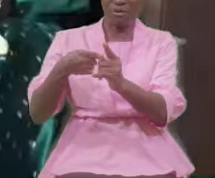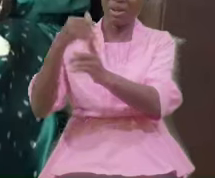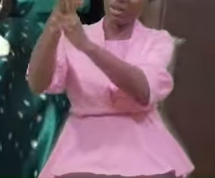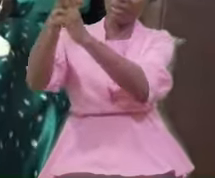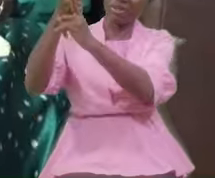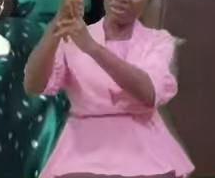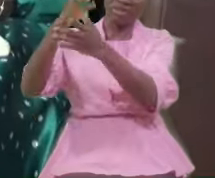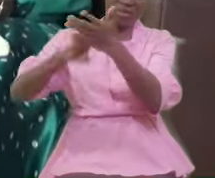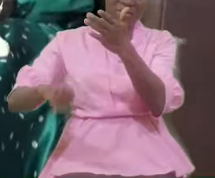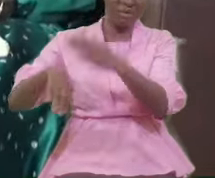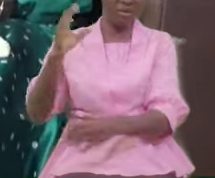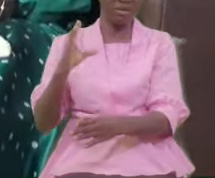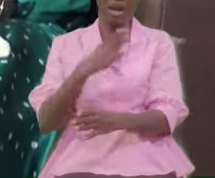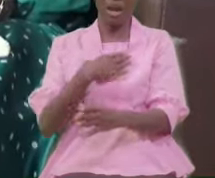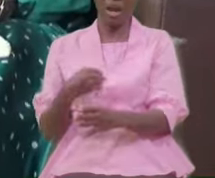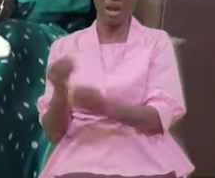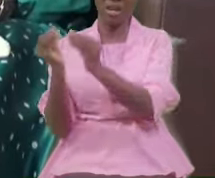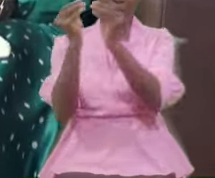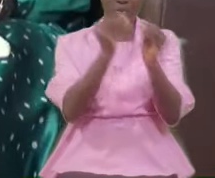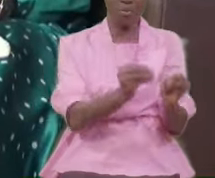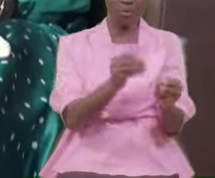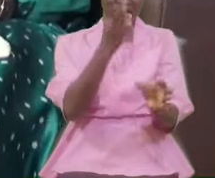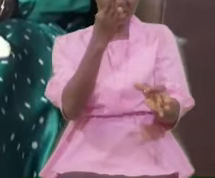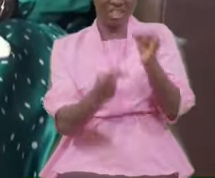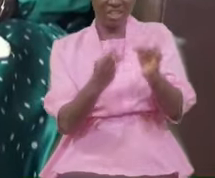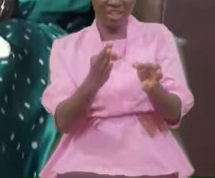from put on the